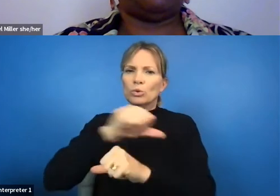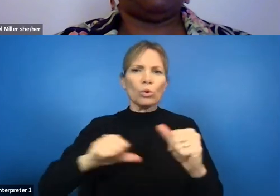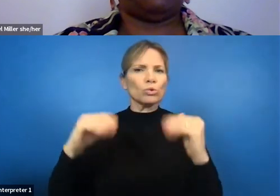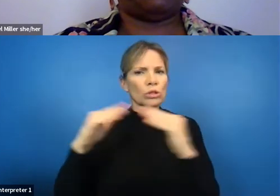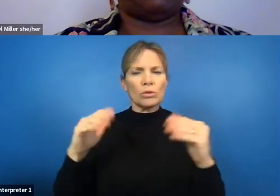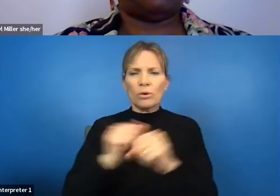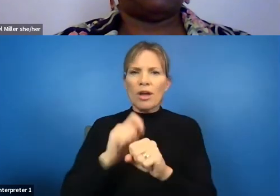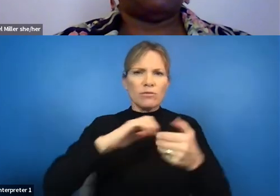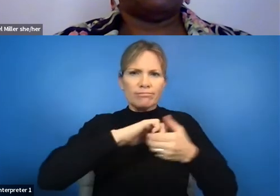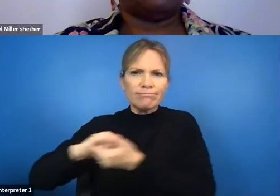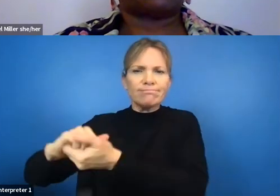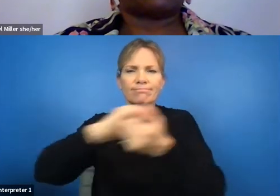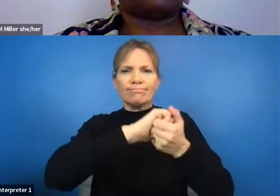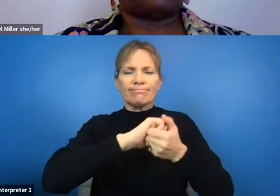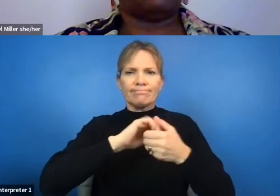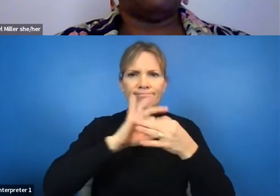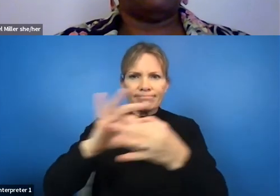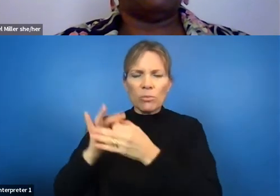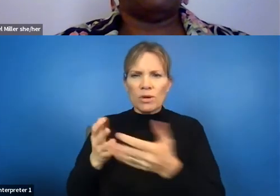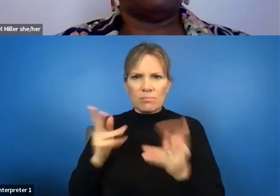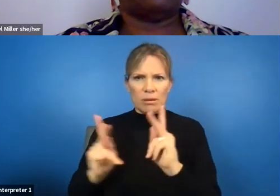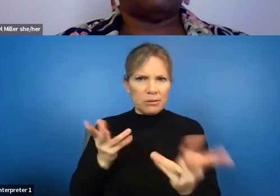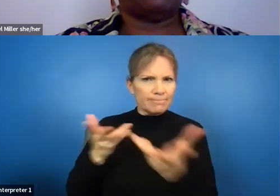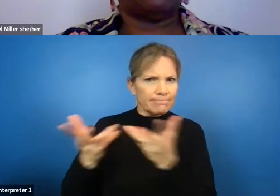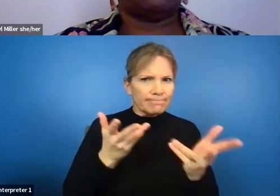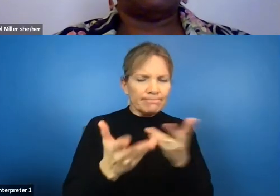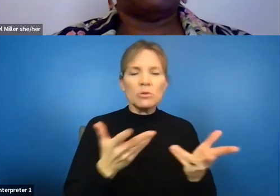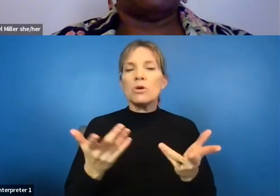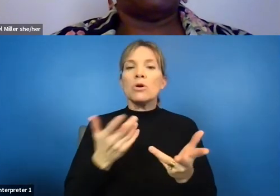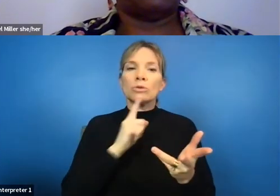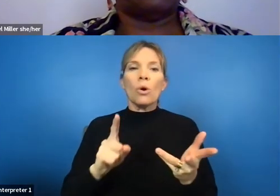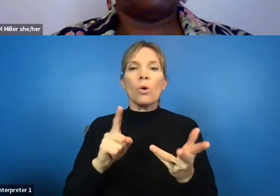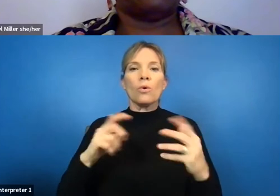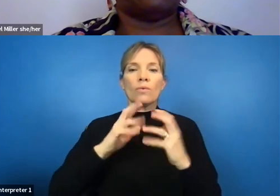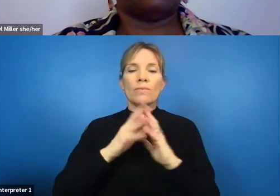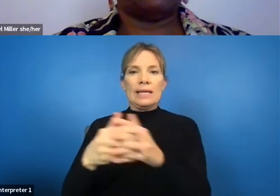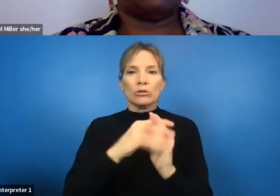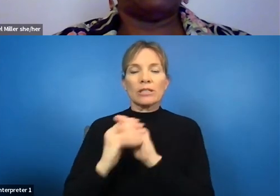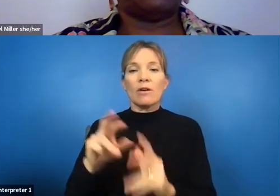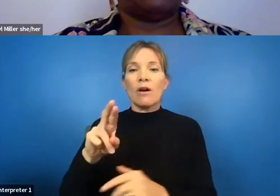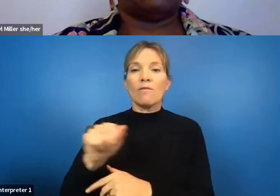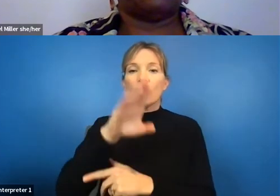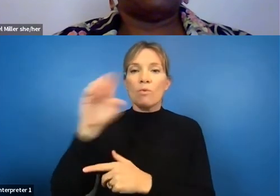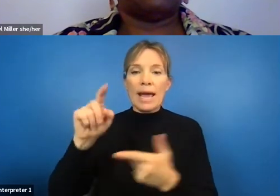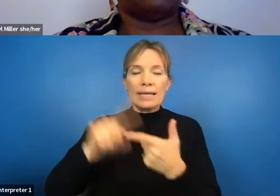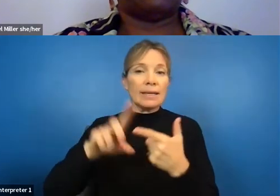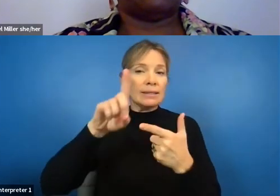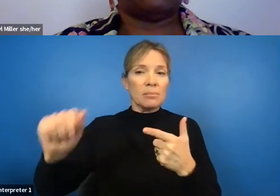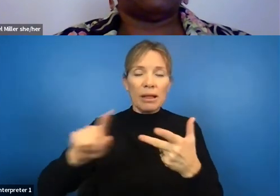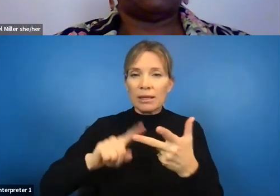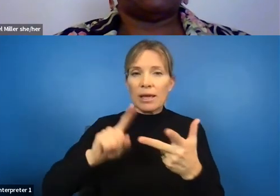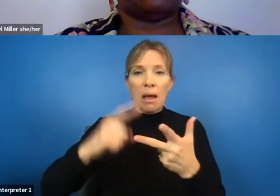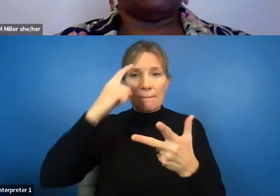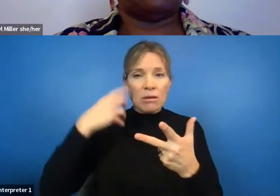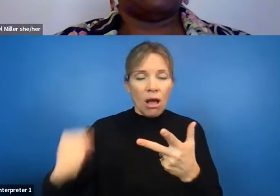to collaborate in coalition with other people. And so the intersectionality of race, disability,